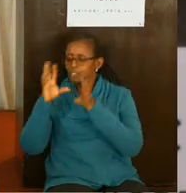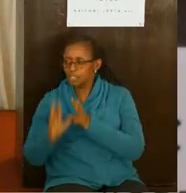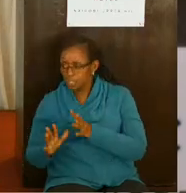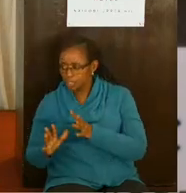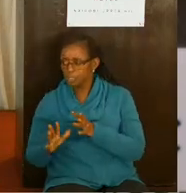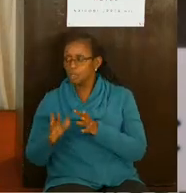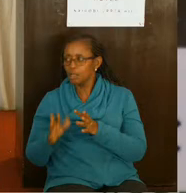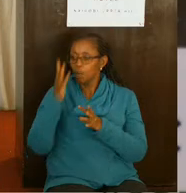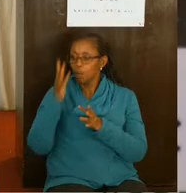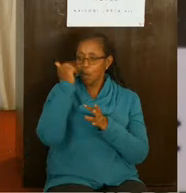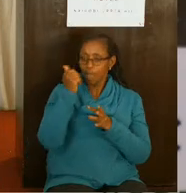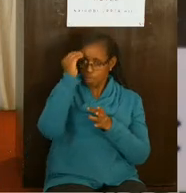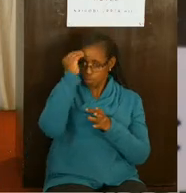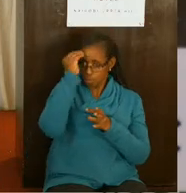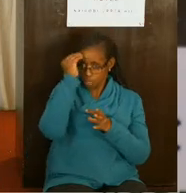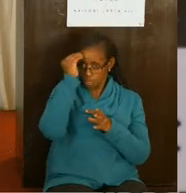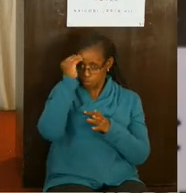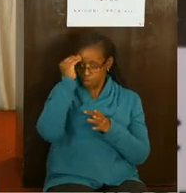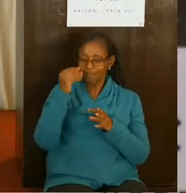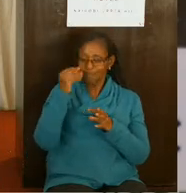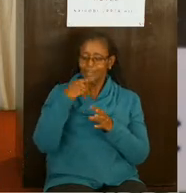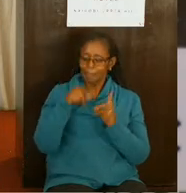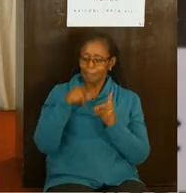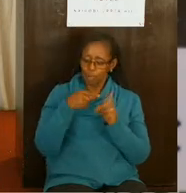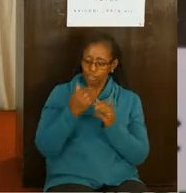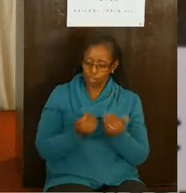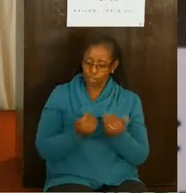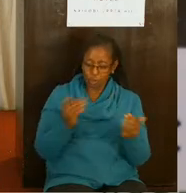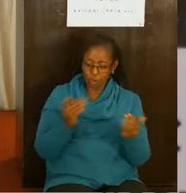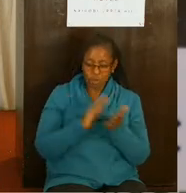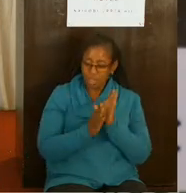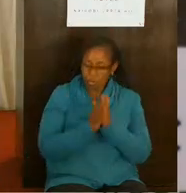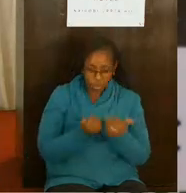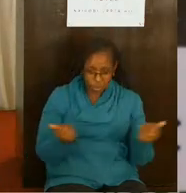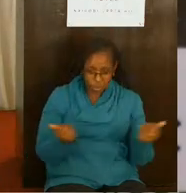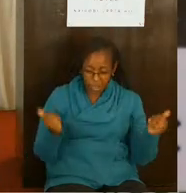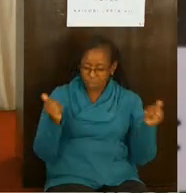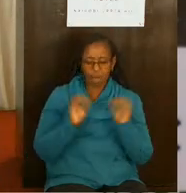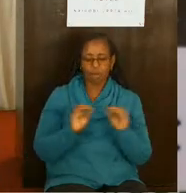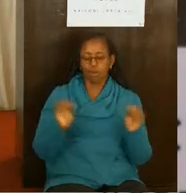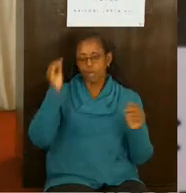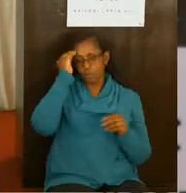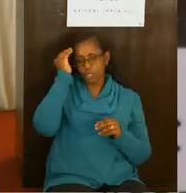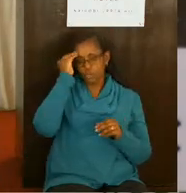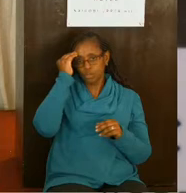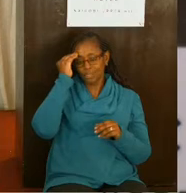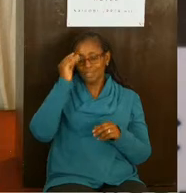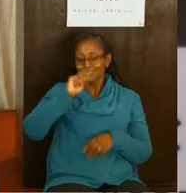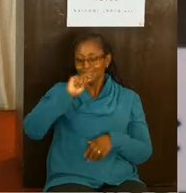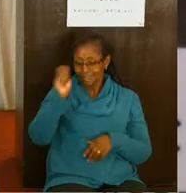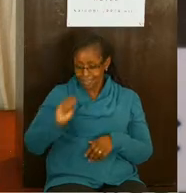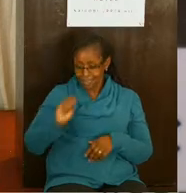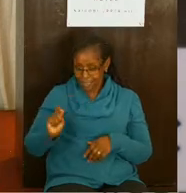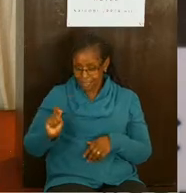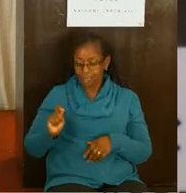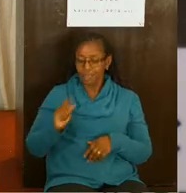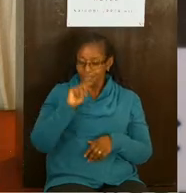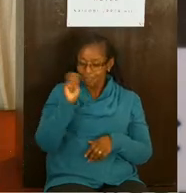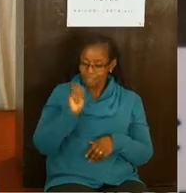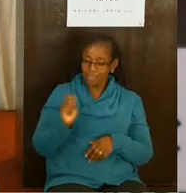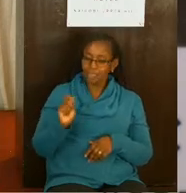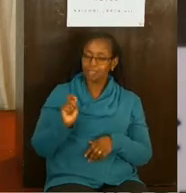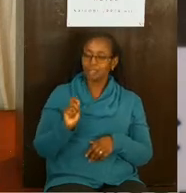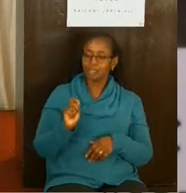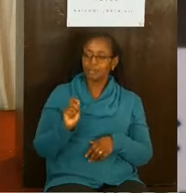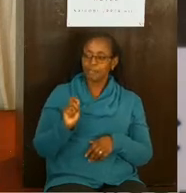education is about children without children there's no education and about teachers who even